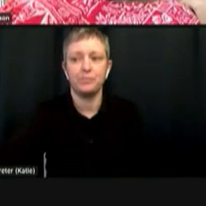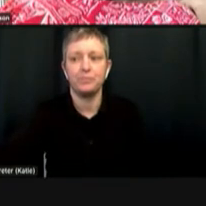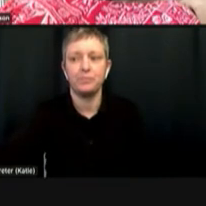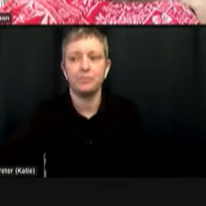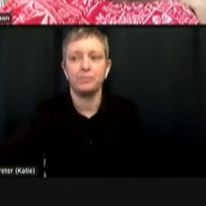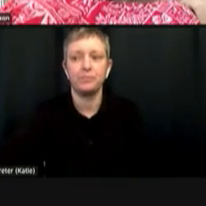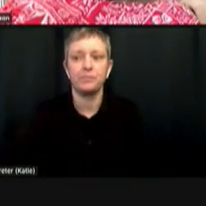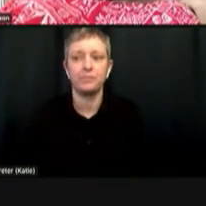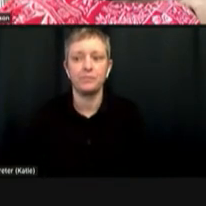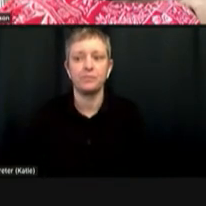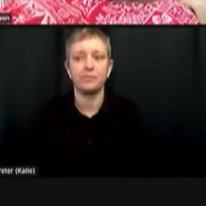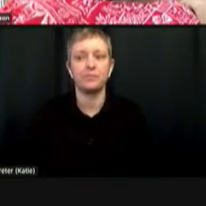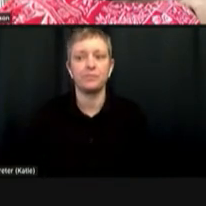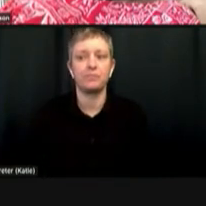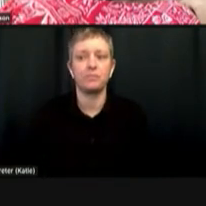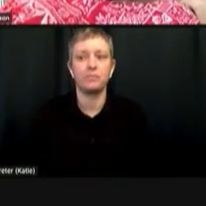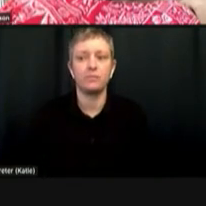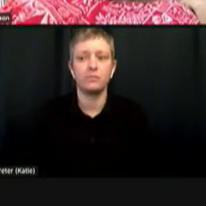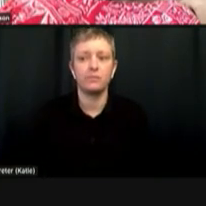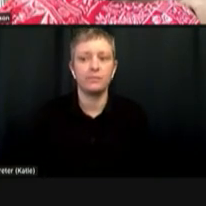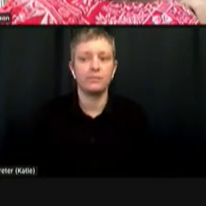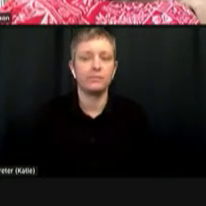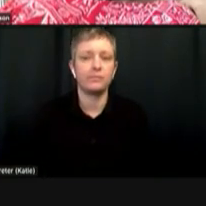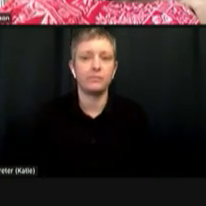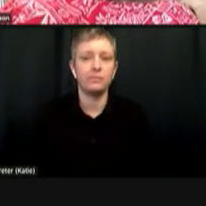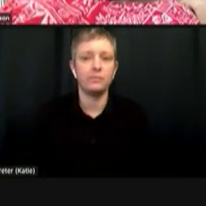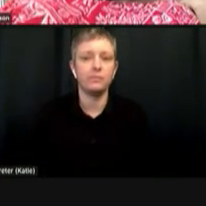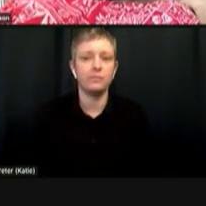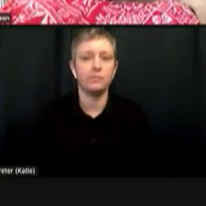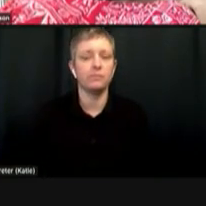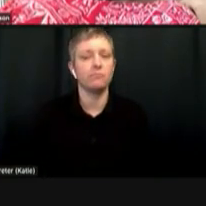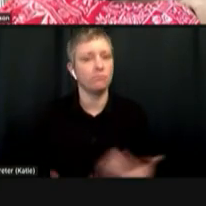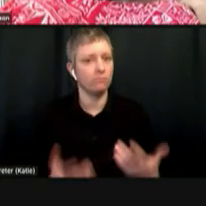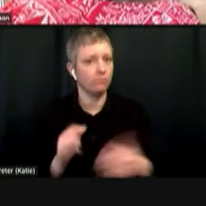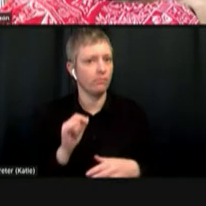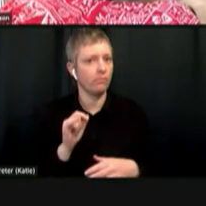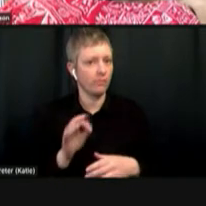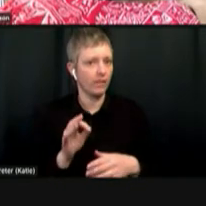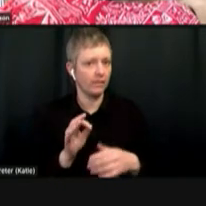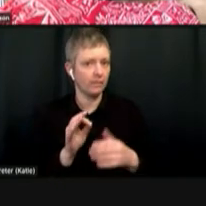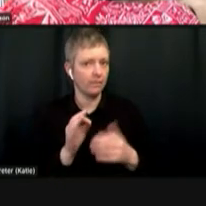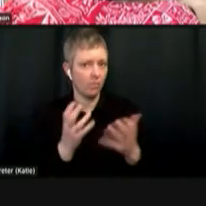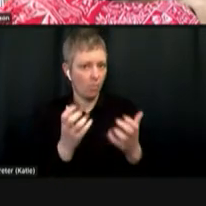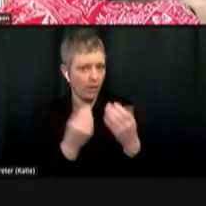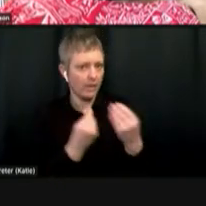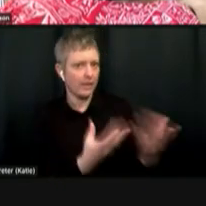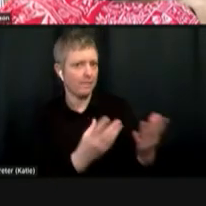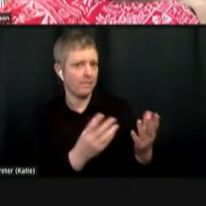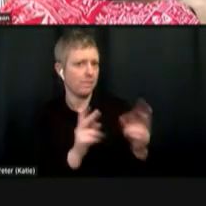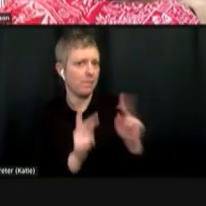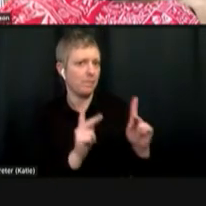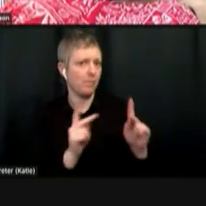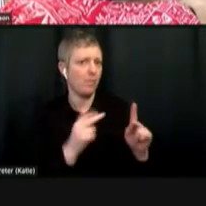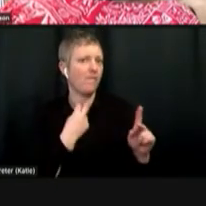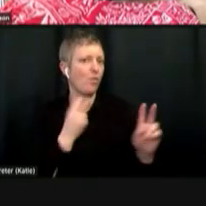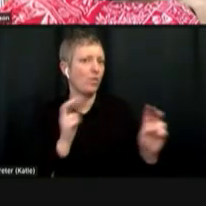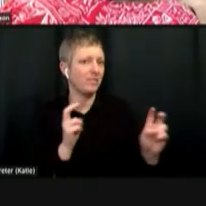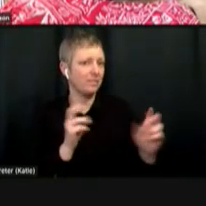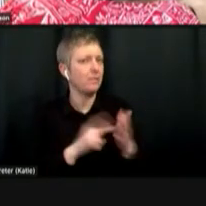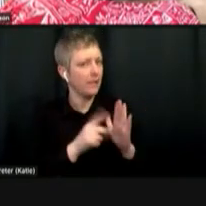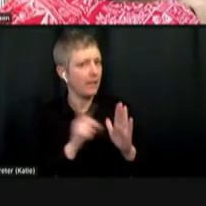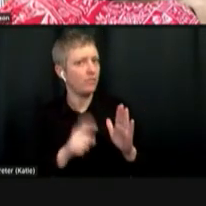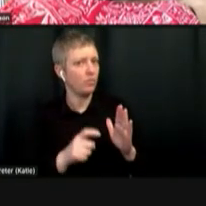components of it. You know, for those of you who aren't familiar, you have to give people voice, you have to treat them with dignity and respect, you have to treat them fairly regardless of